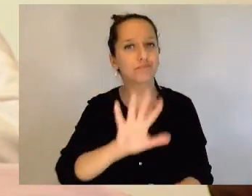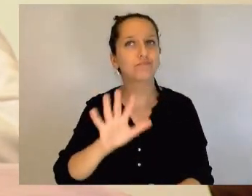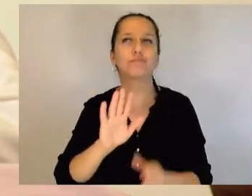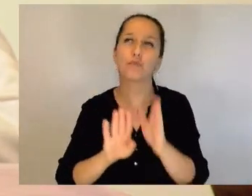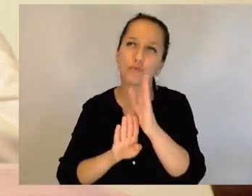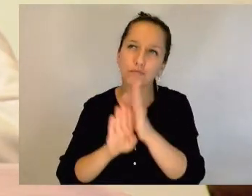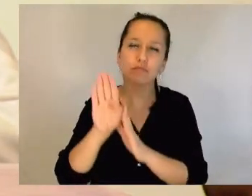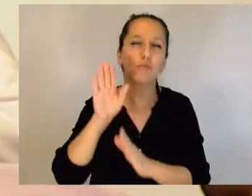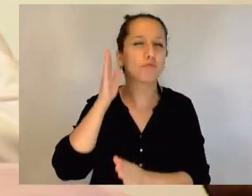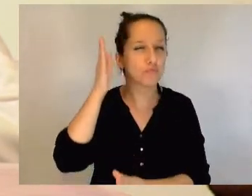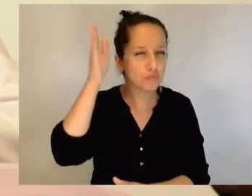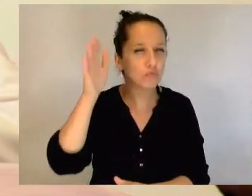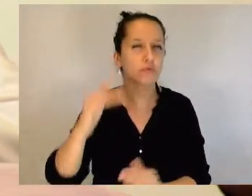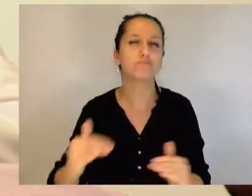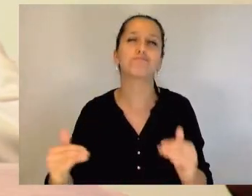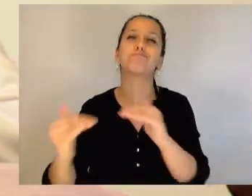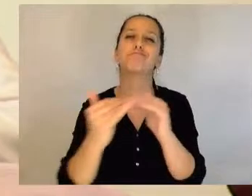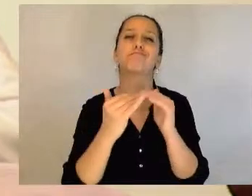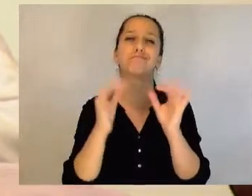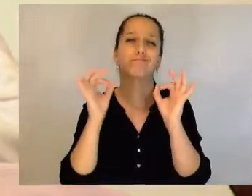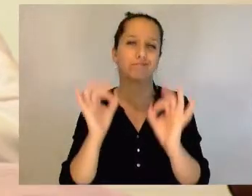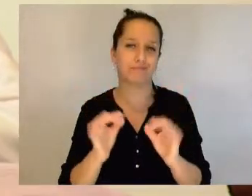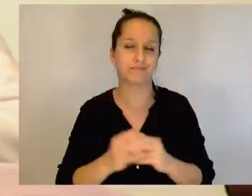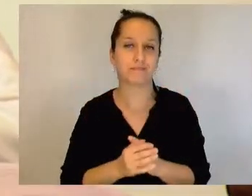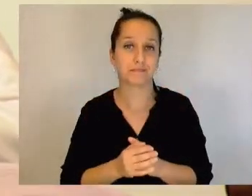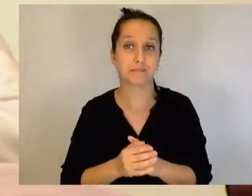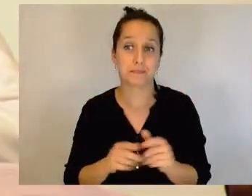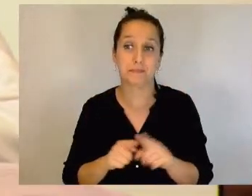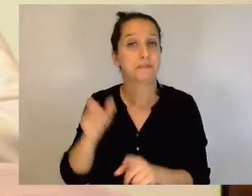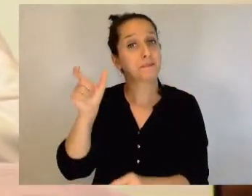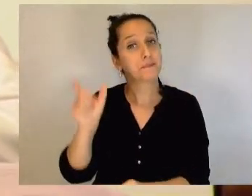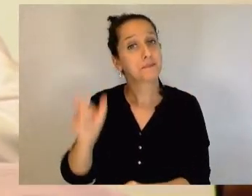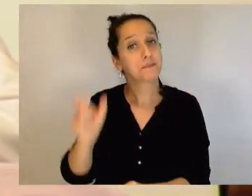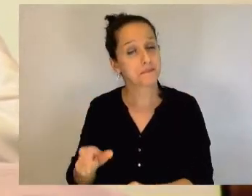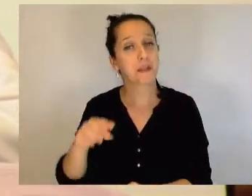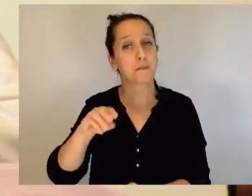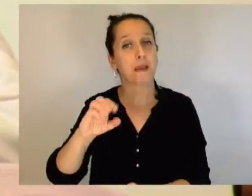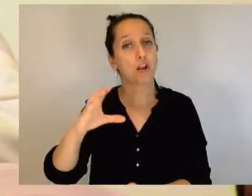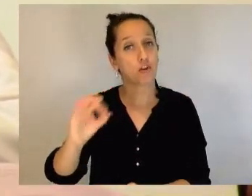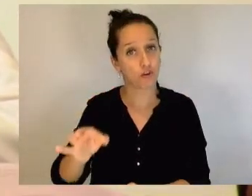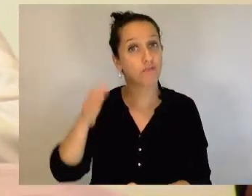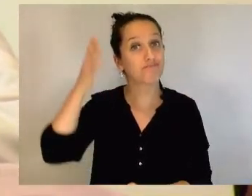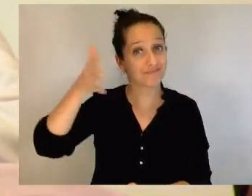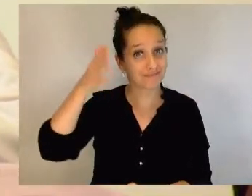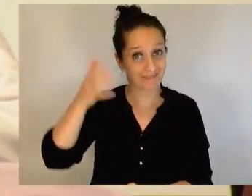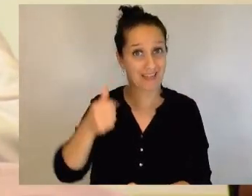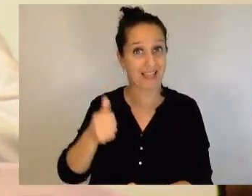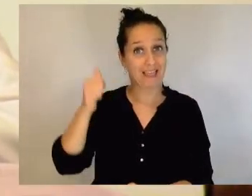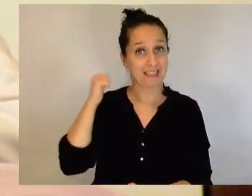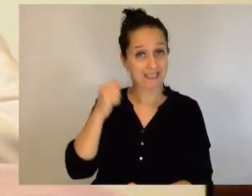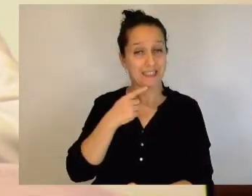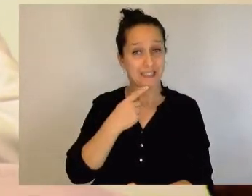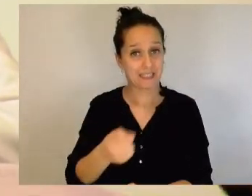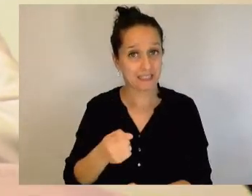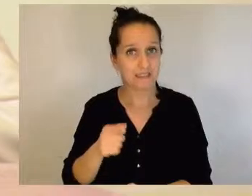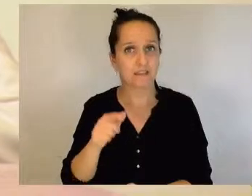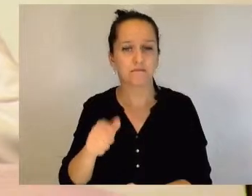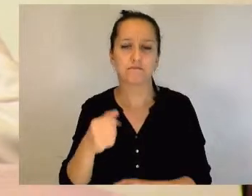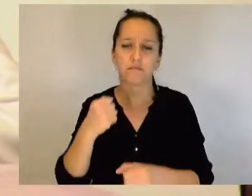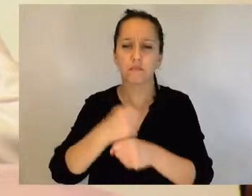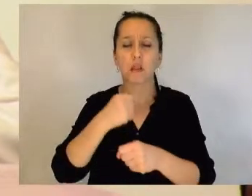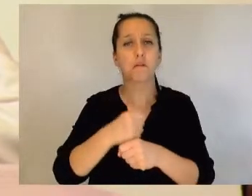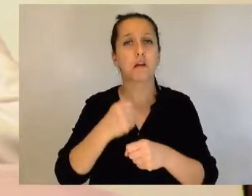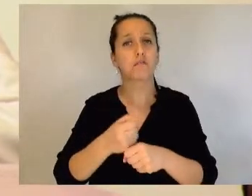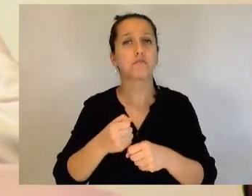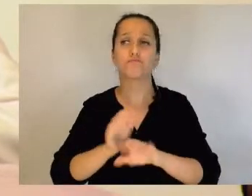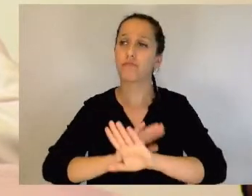a more just and prosperous region. As Dr. Marco Gina said in his initial presentation yesterday, the work